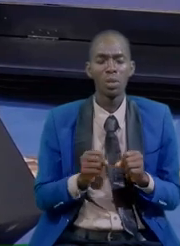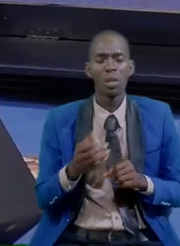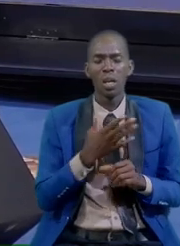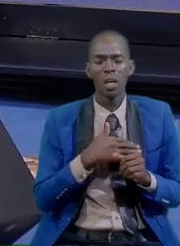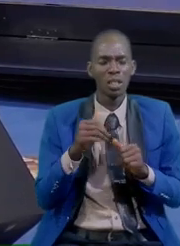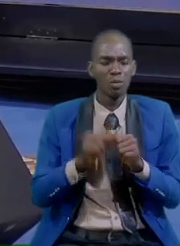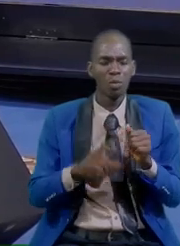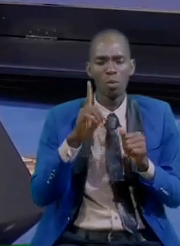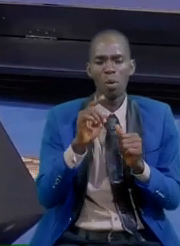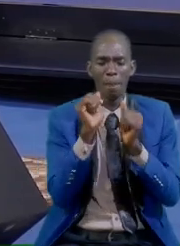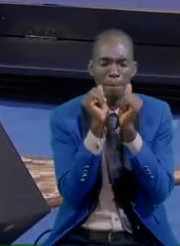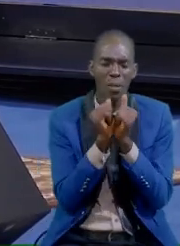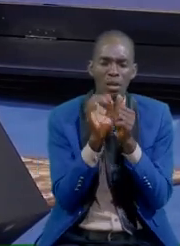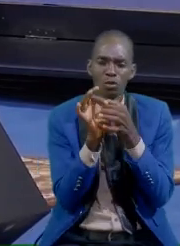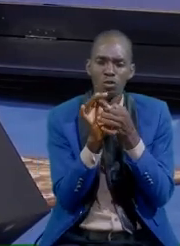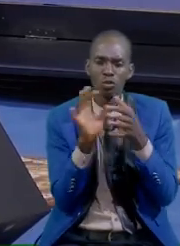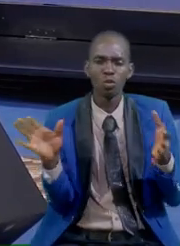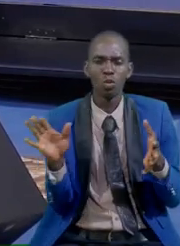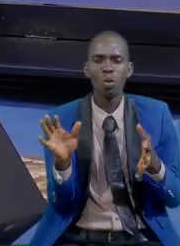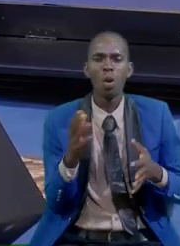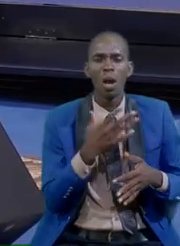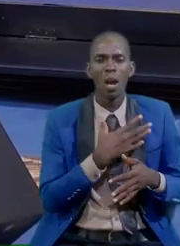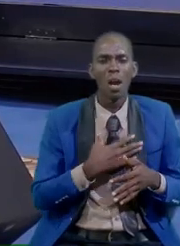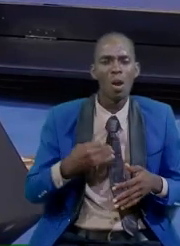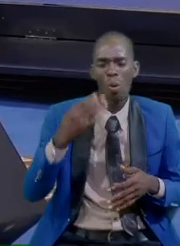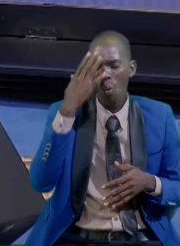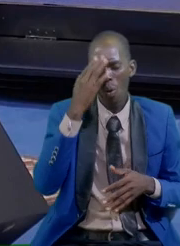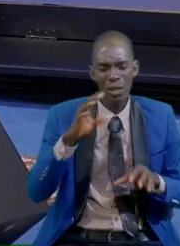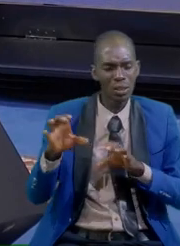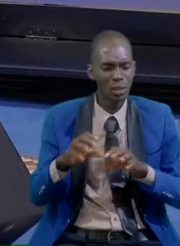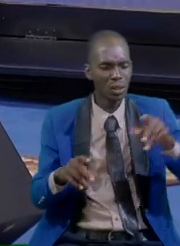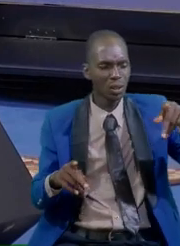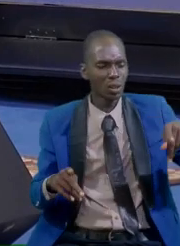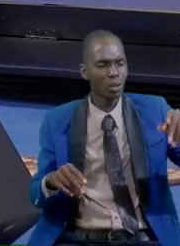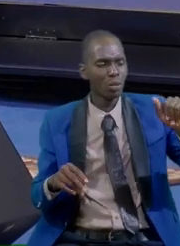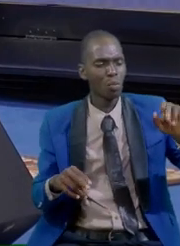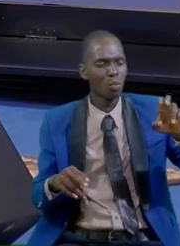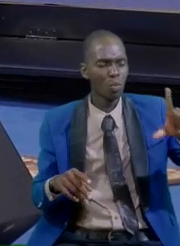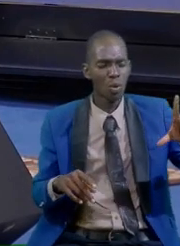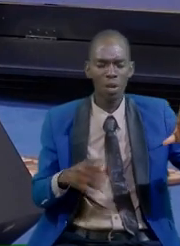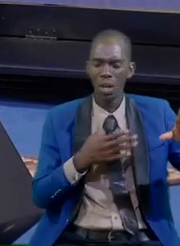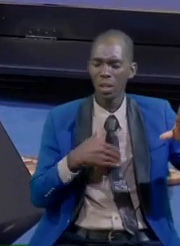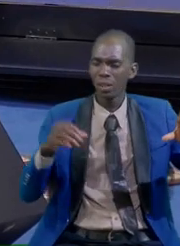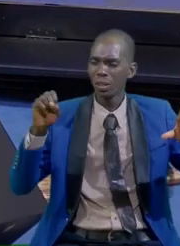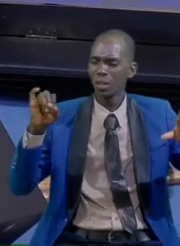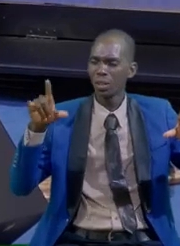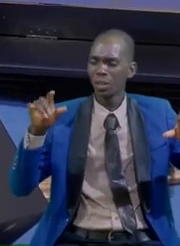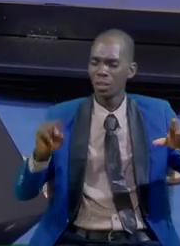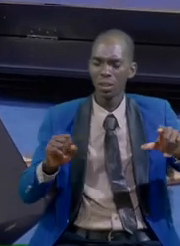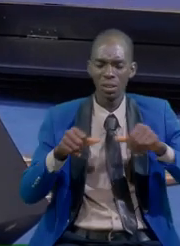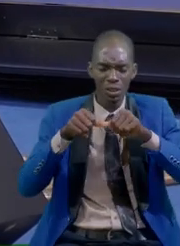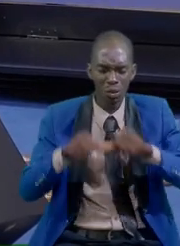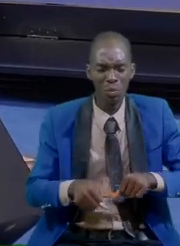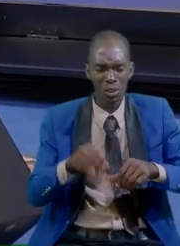loosed. And while did Paul and Silas still remain there? Because they were to give salvation, the word of salvation, the message